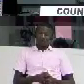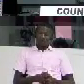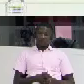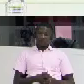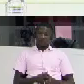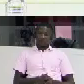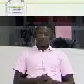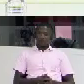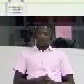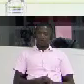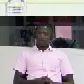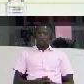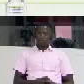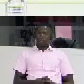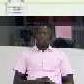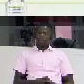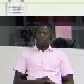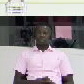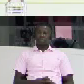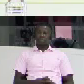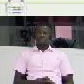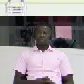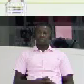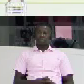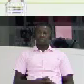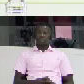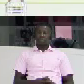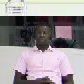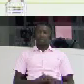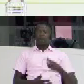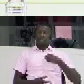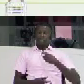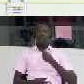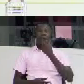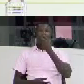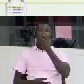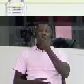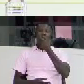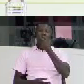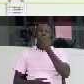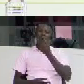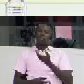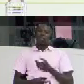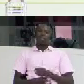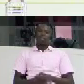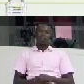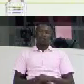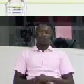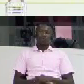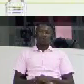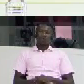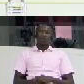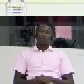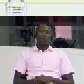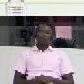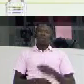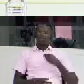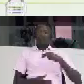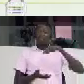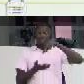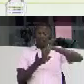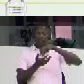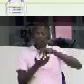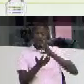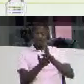dajalee. Police man whistle la am whistle. I had a whistle. So ma taxee si parade ground bi.